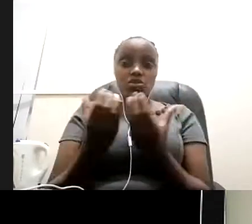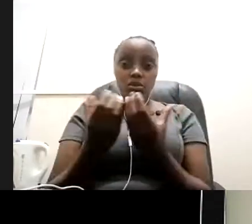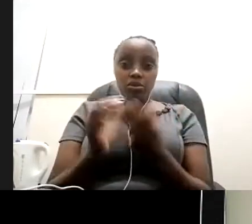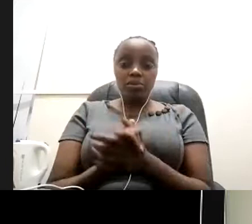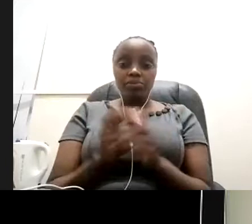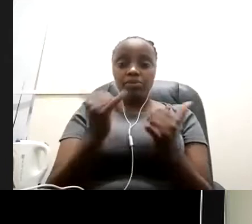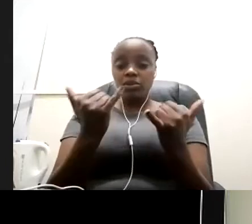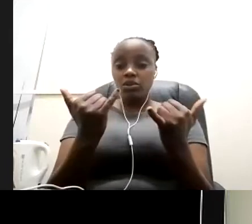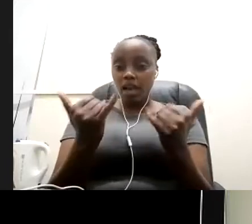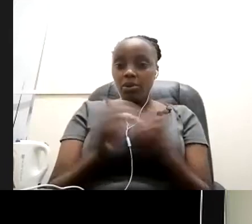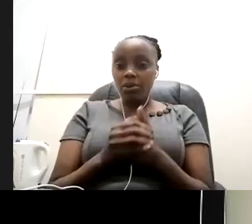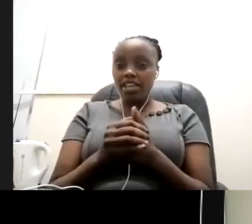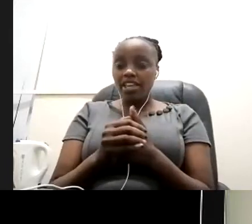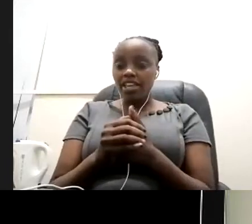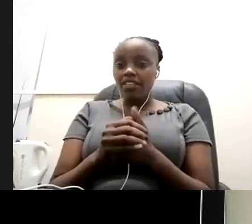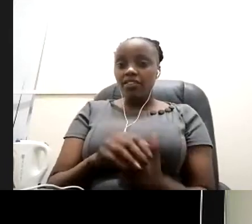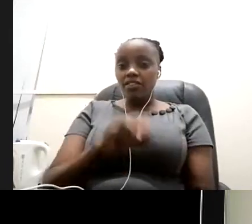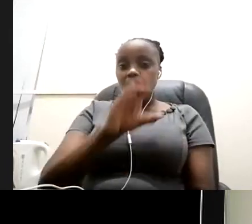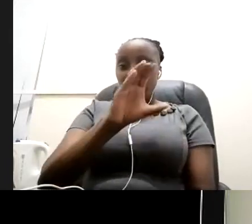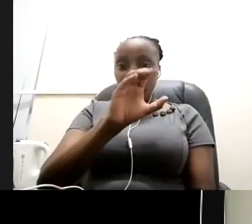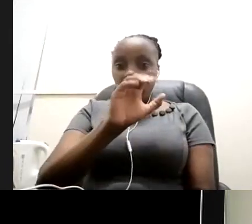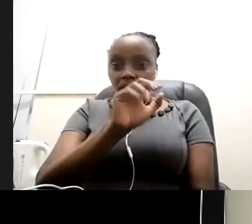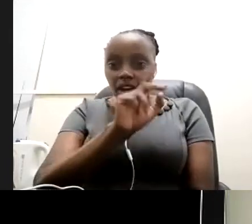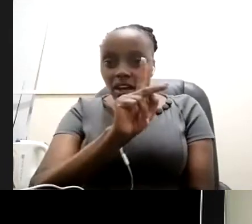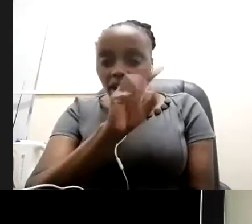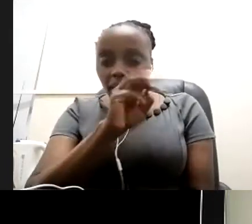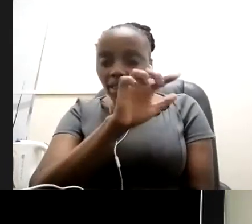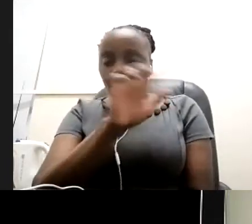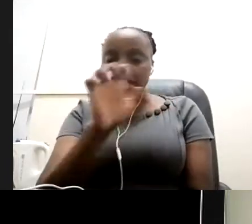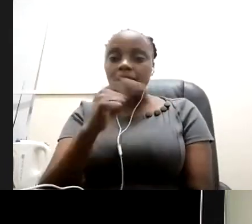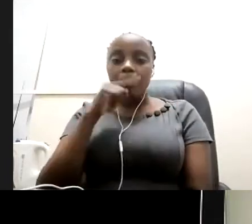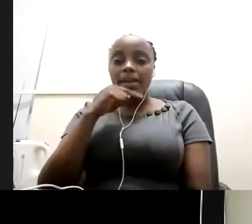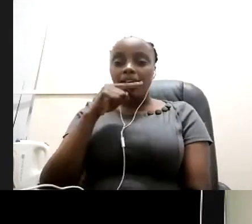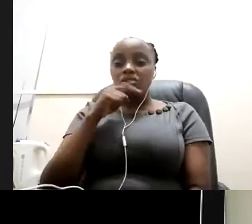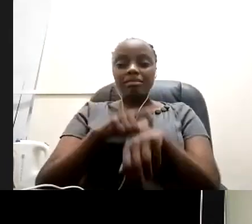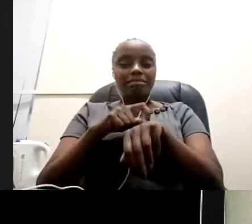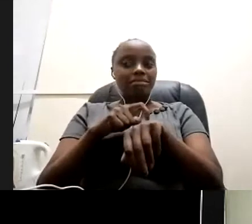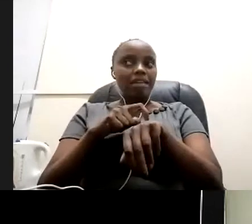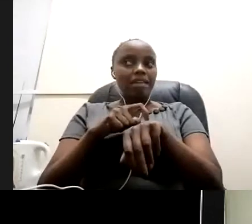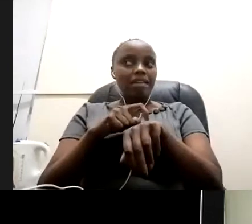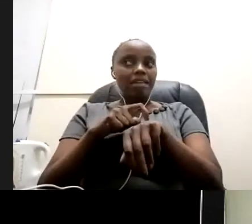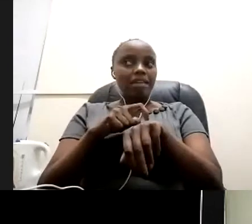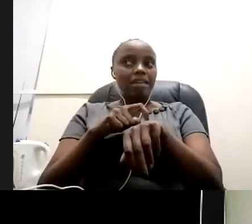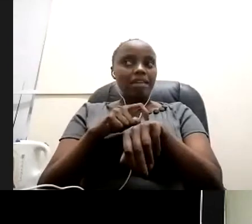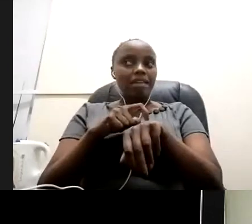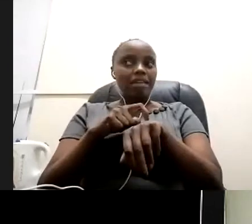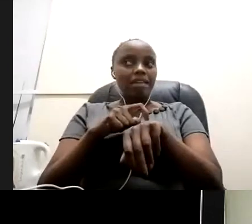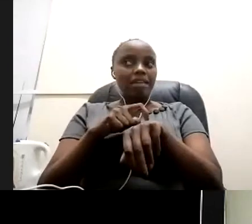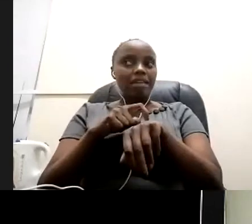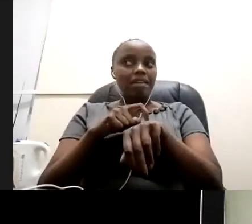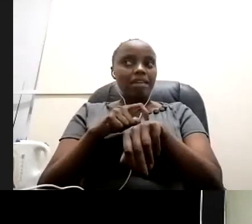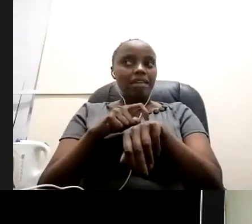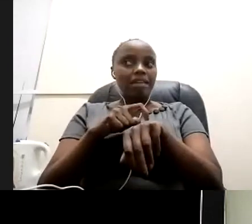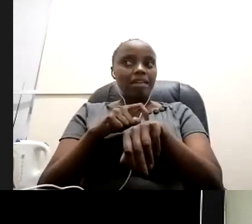So as Camille mentioned, we are a bit behind schedule. So I will quickly turn over to